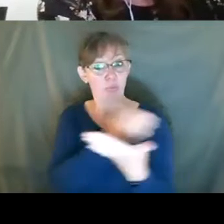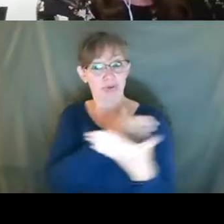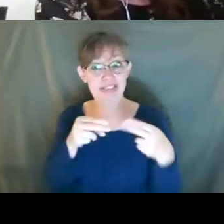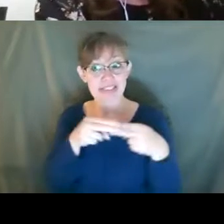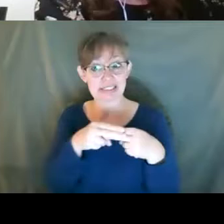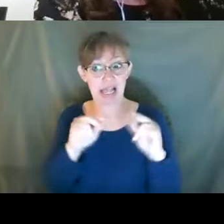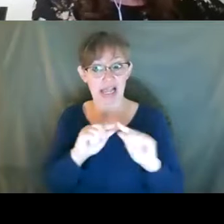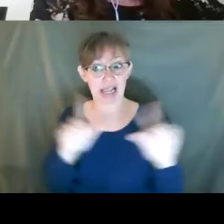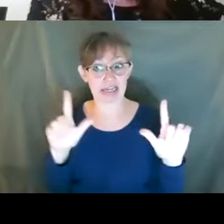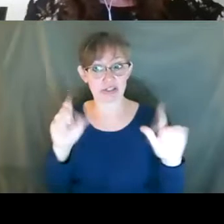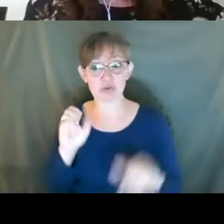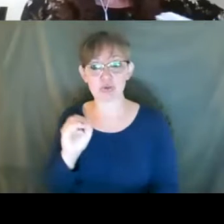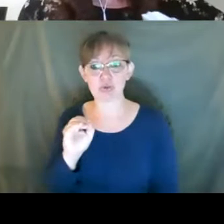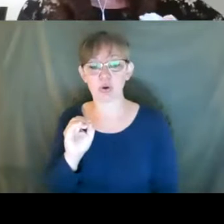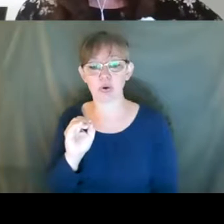as of